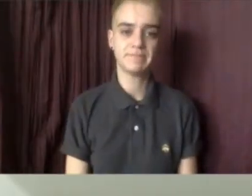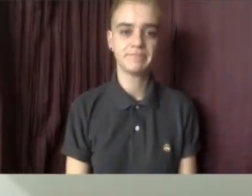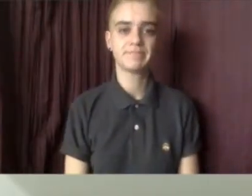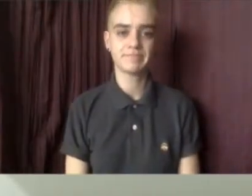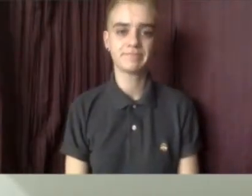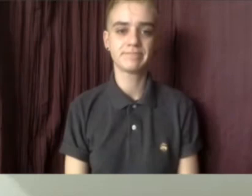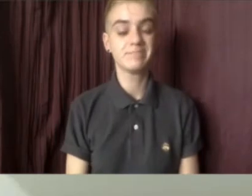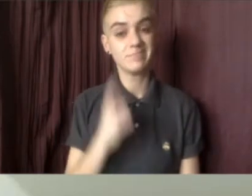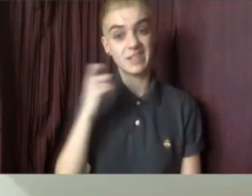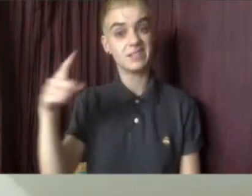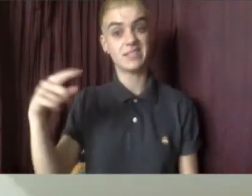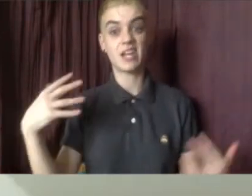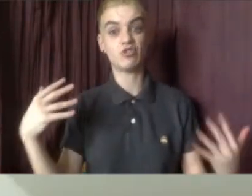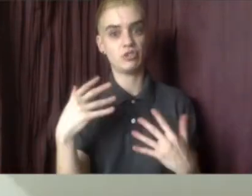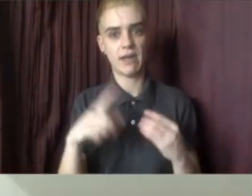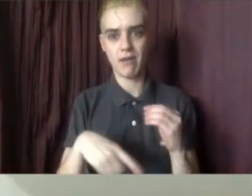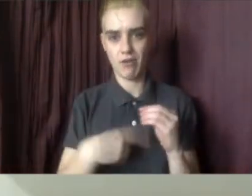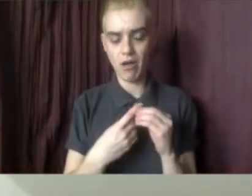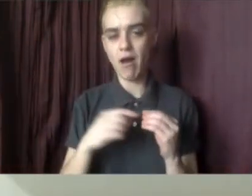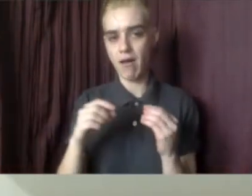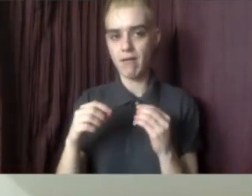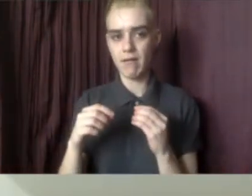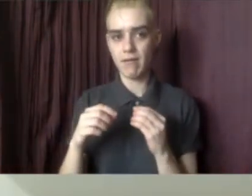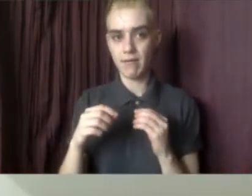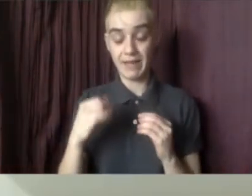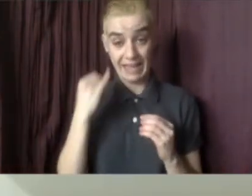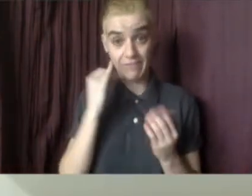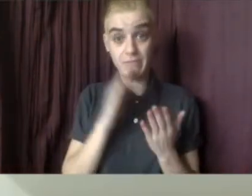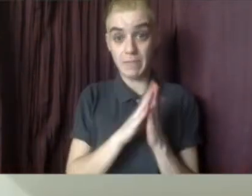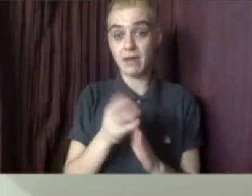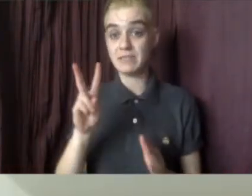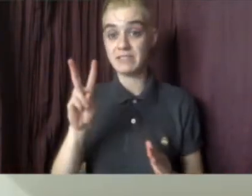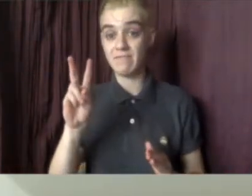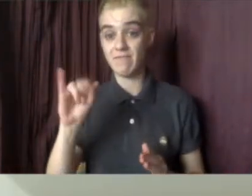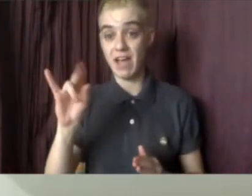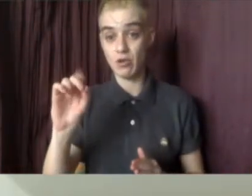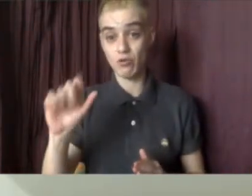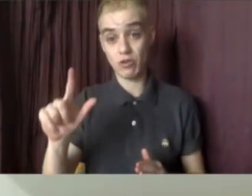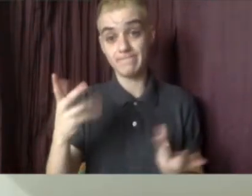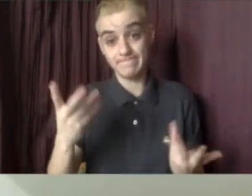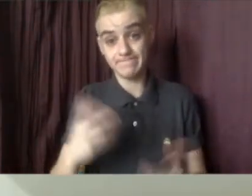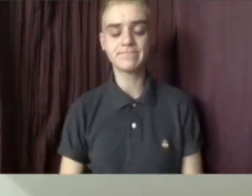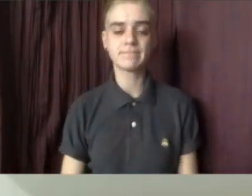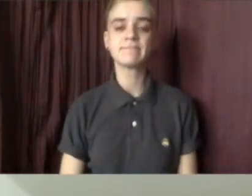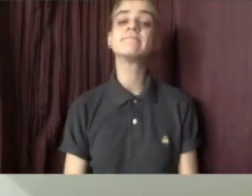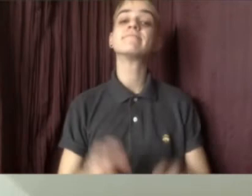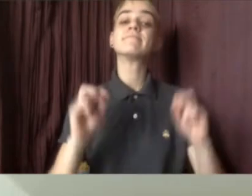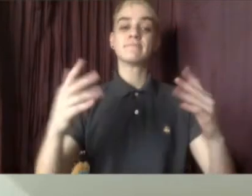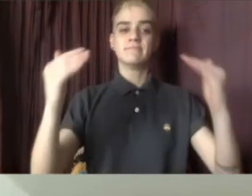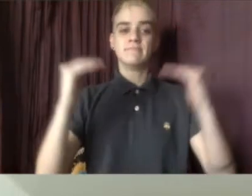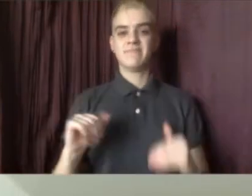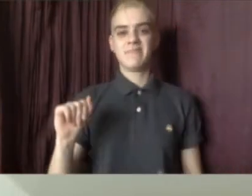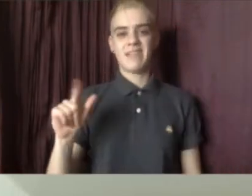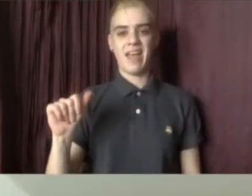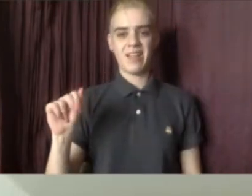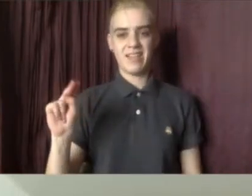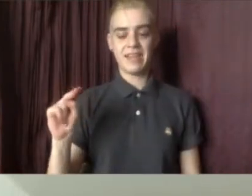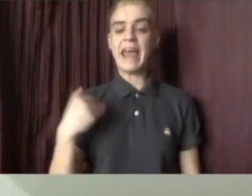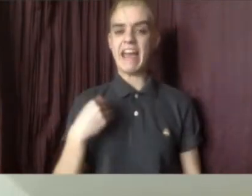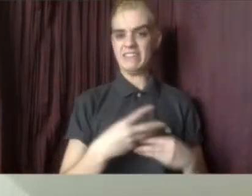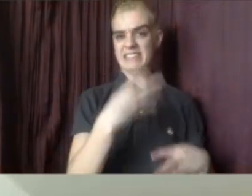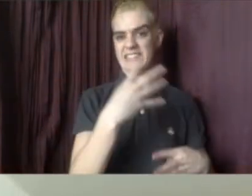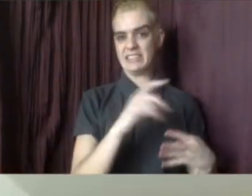And so some of the there's a question that approaches it from, are there resources that succinctly summarize, you know, what